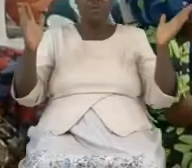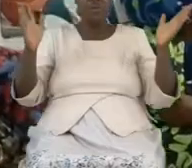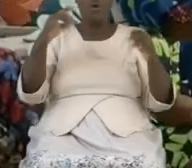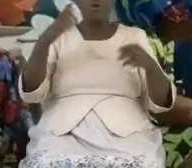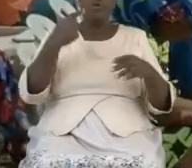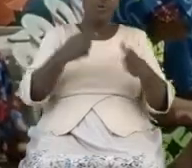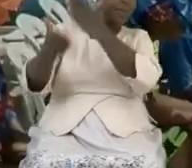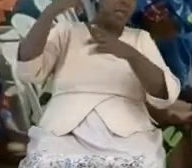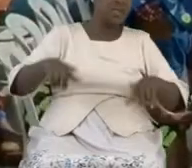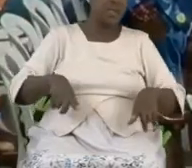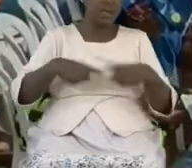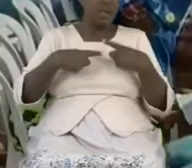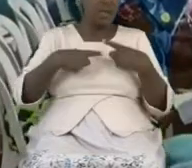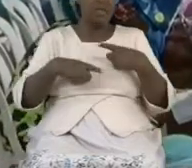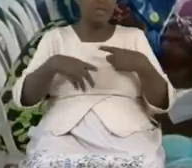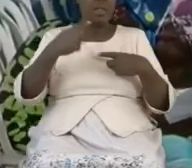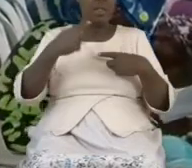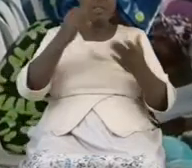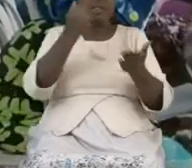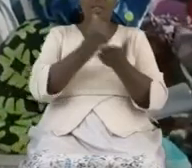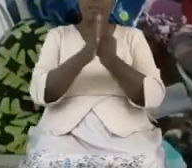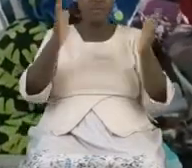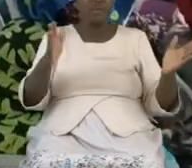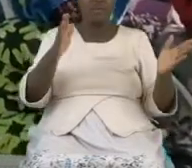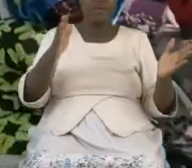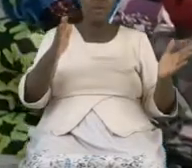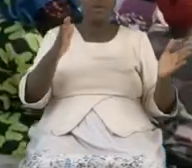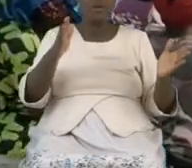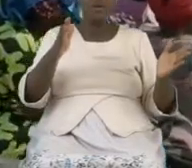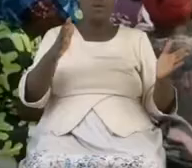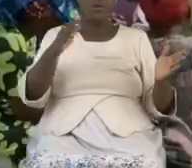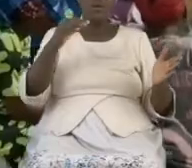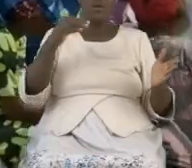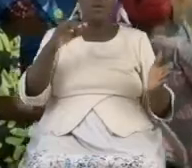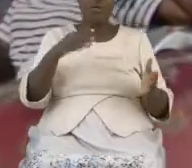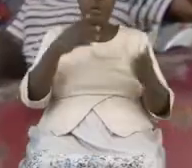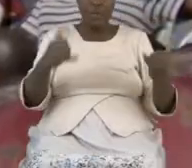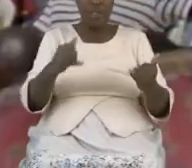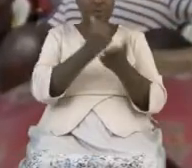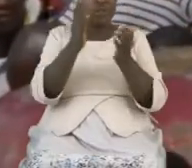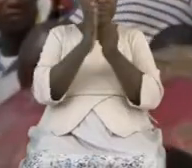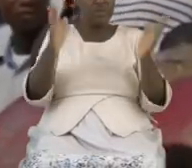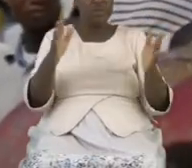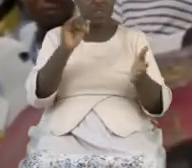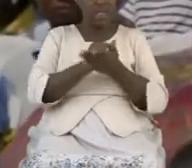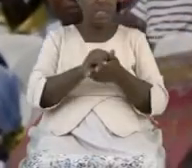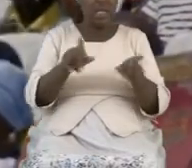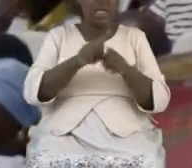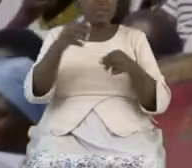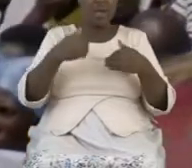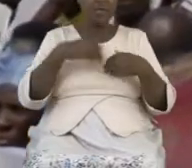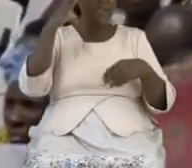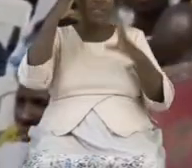The present crucifixion, that as you have experienced the